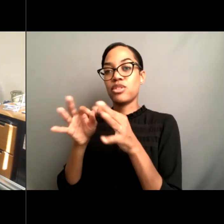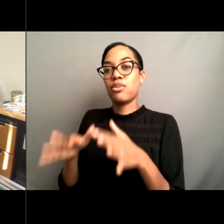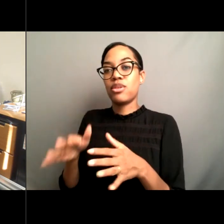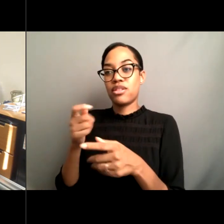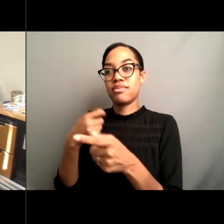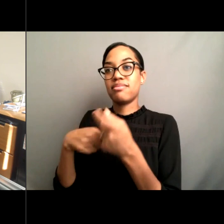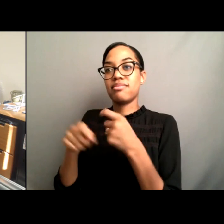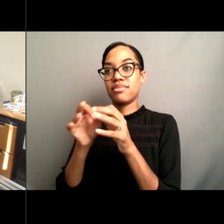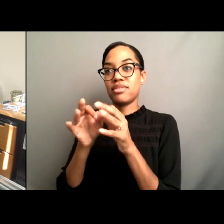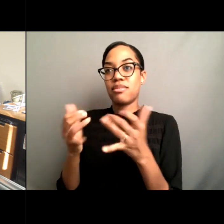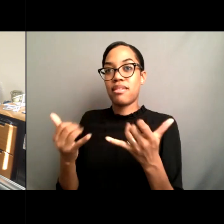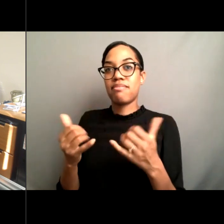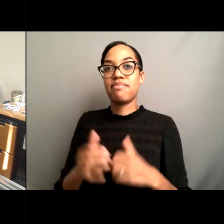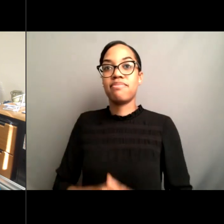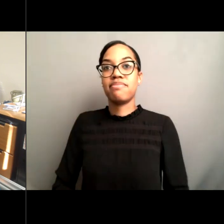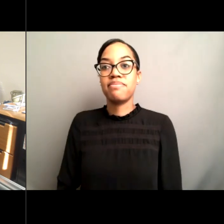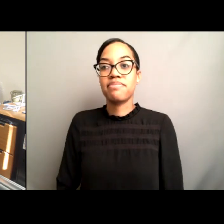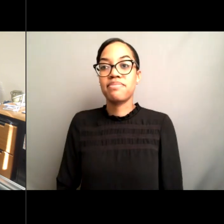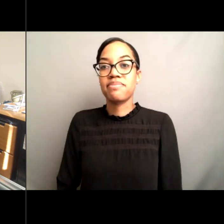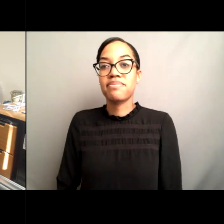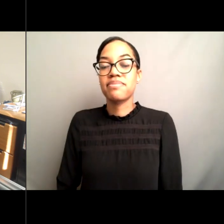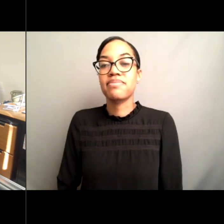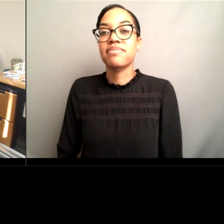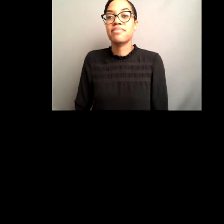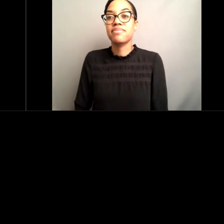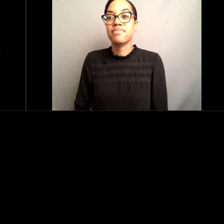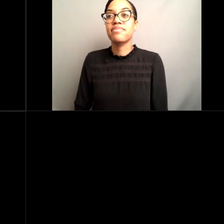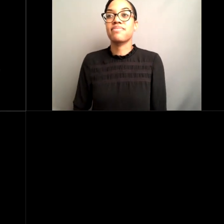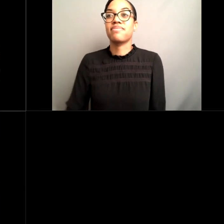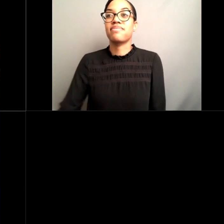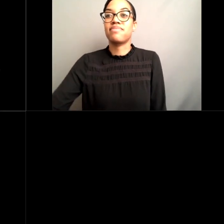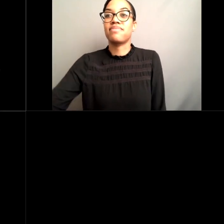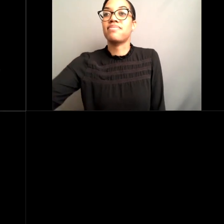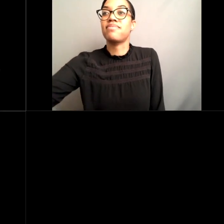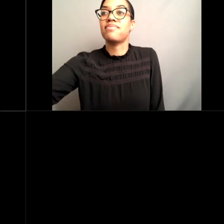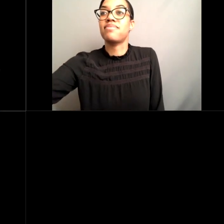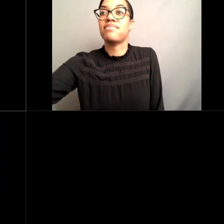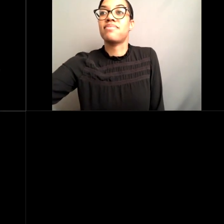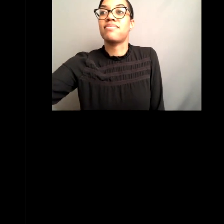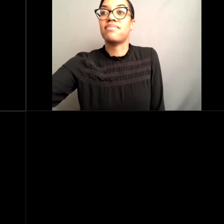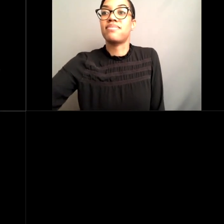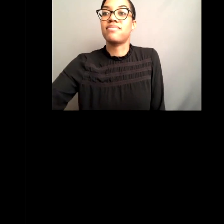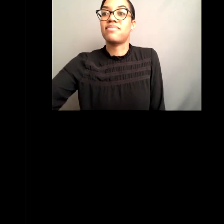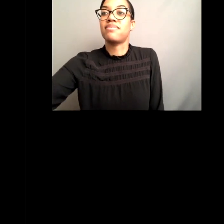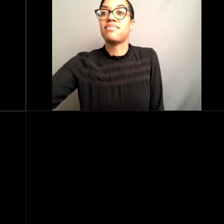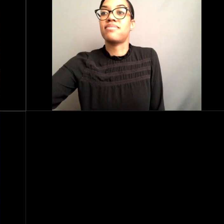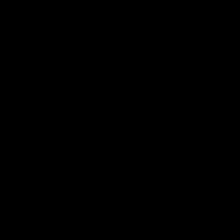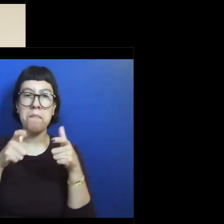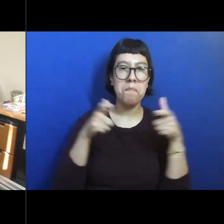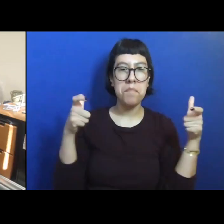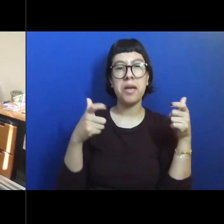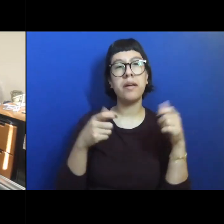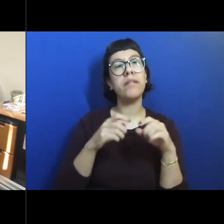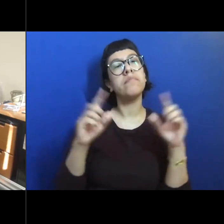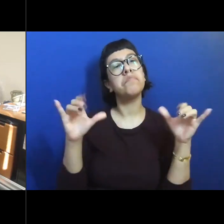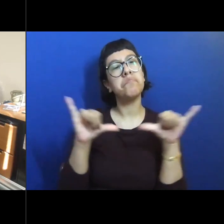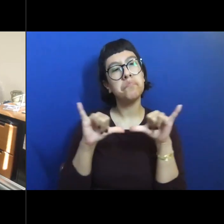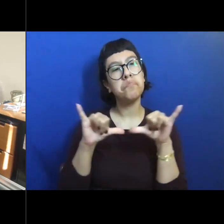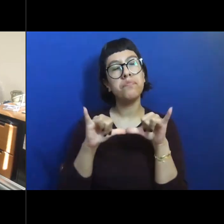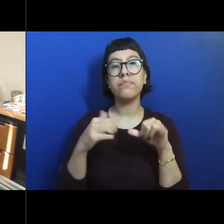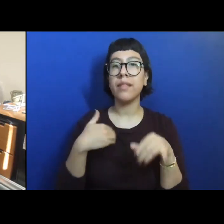couple different versions of these. This is one of the versions that we use. It's not very big. You can see the size of it. And it's got some